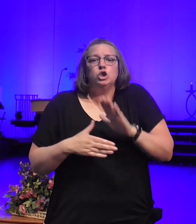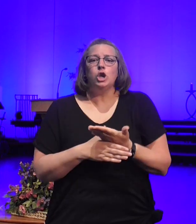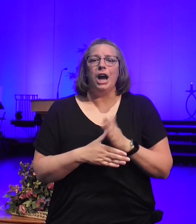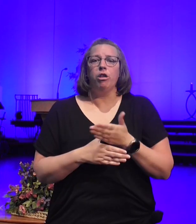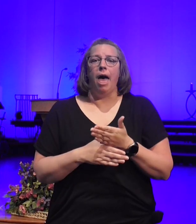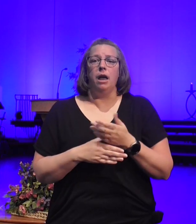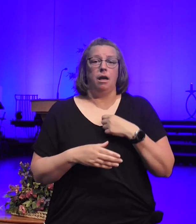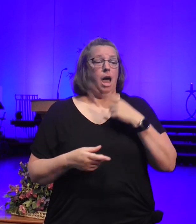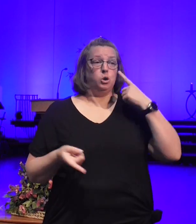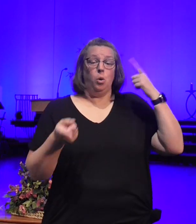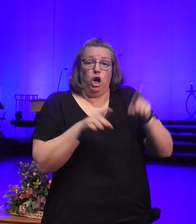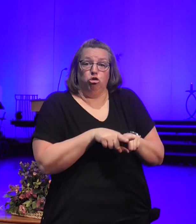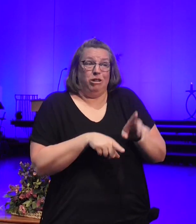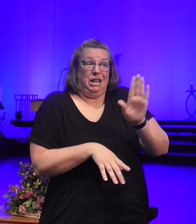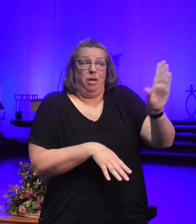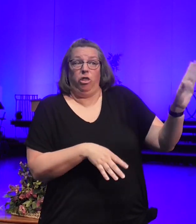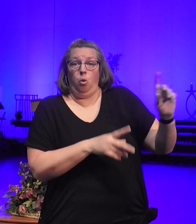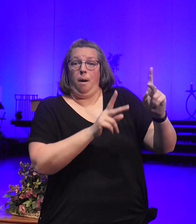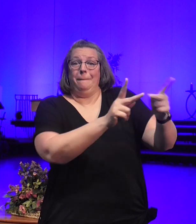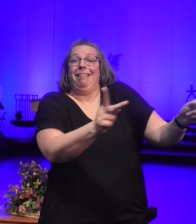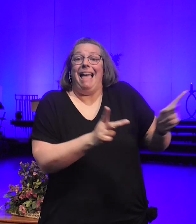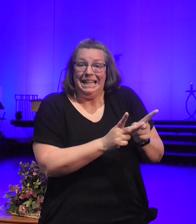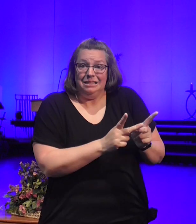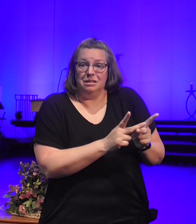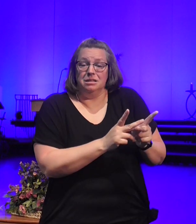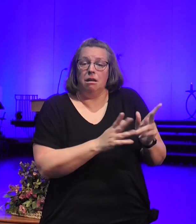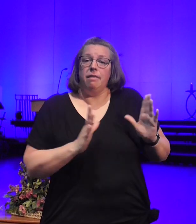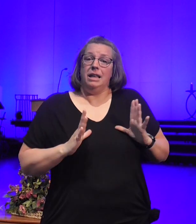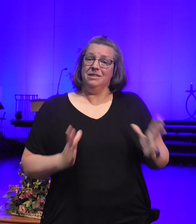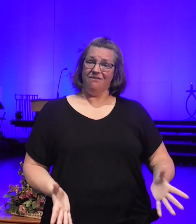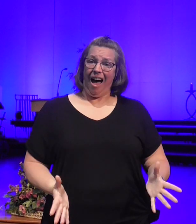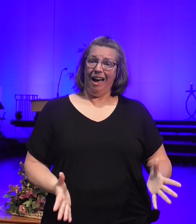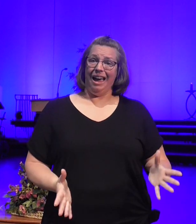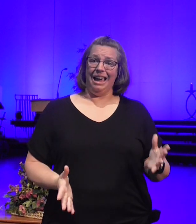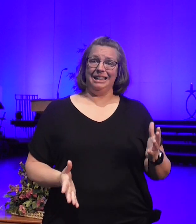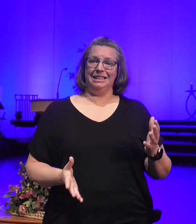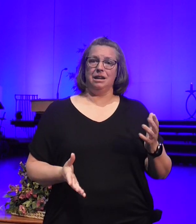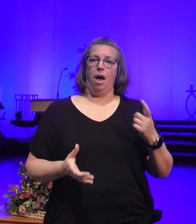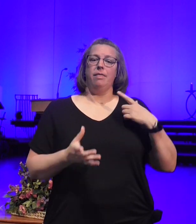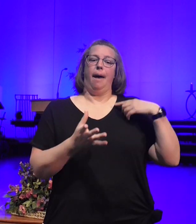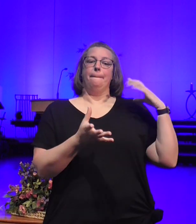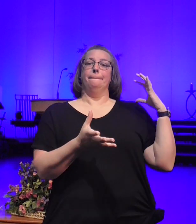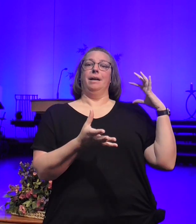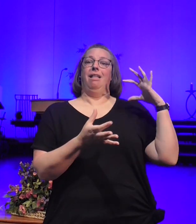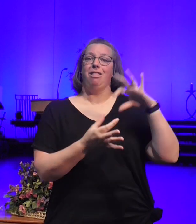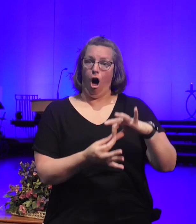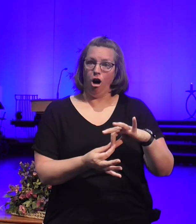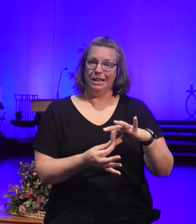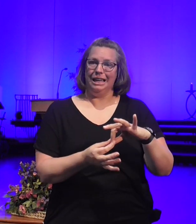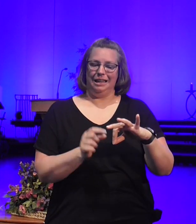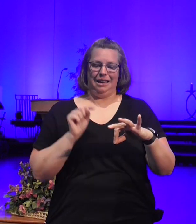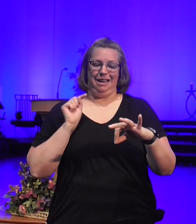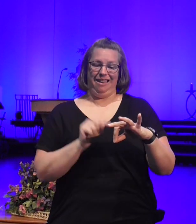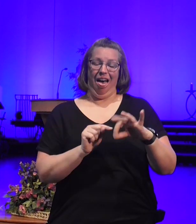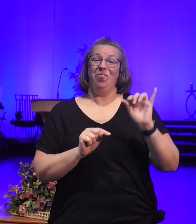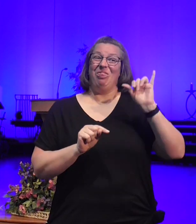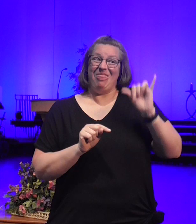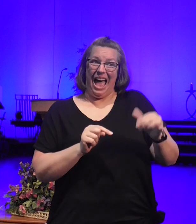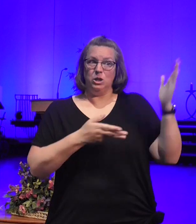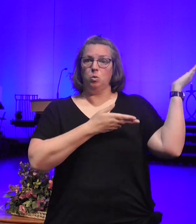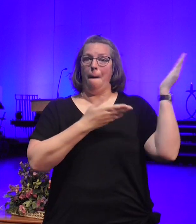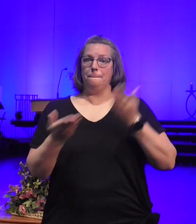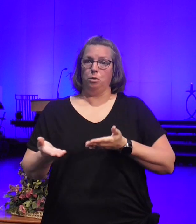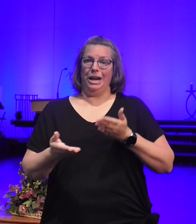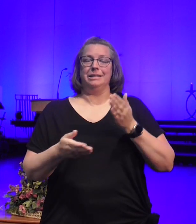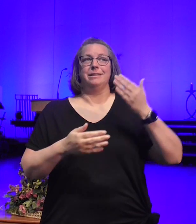agree with where they belong, what if that is what brings forth the kingdom of heaven on earth? Not that we're all the same,